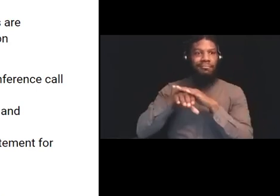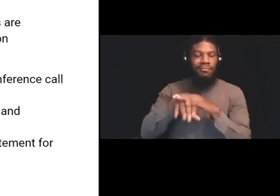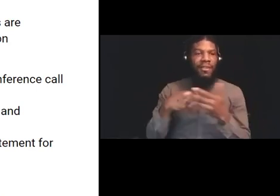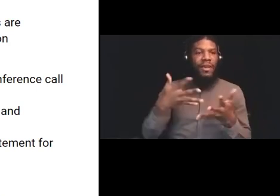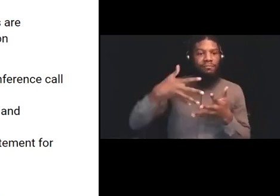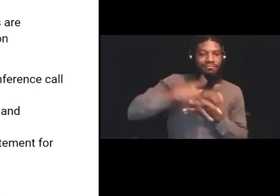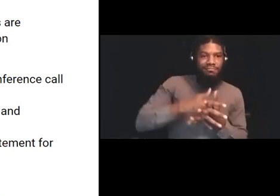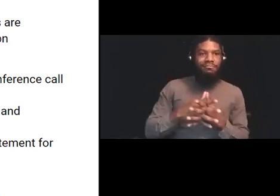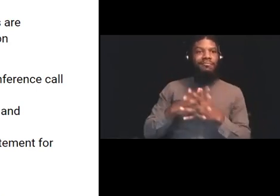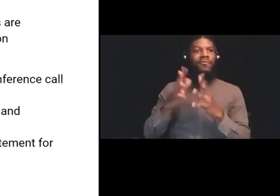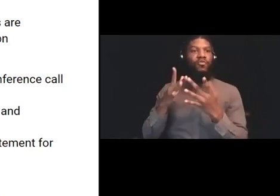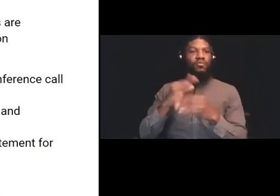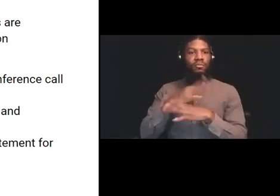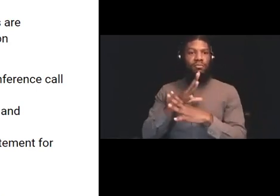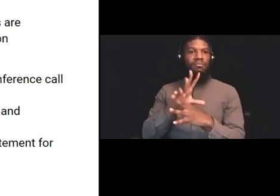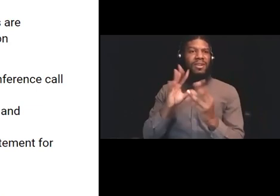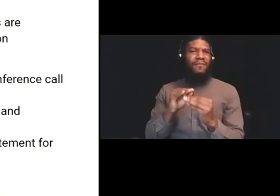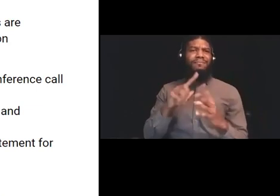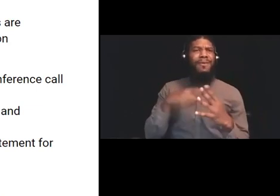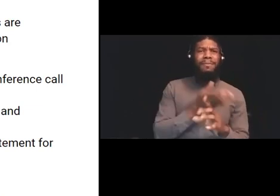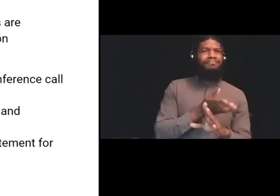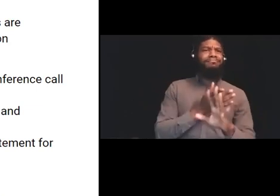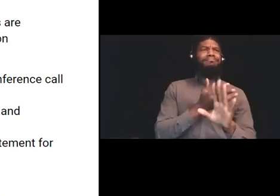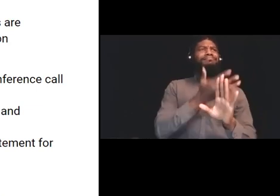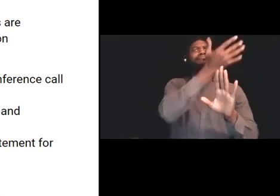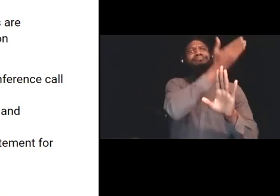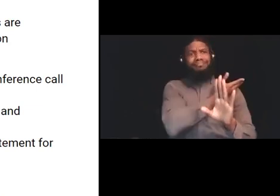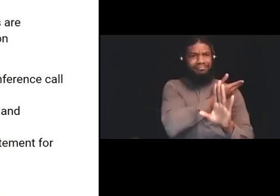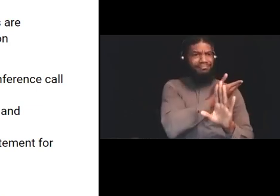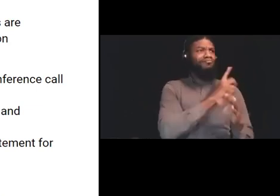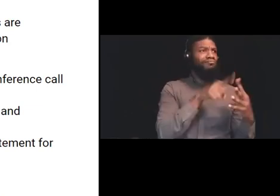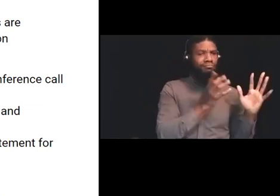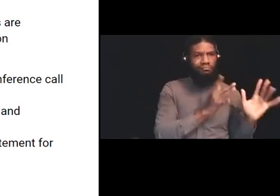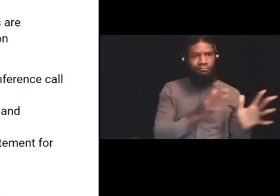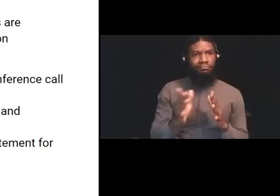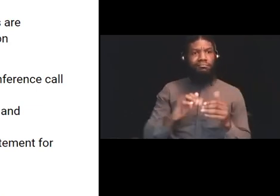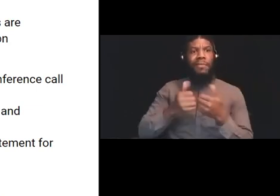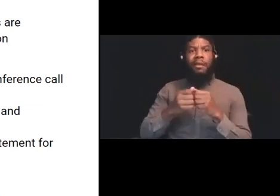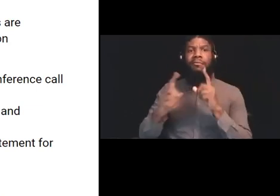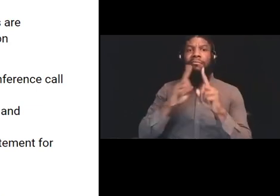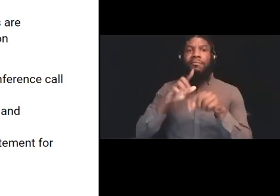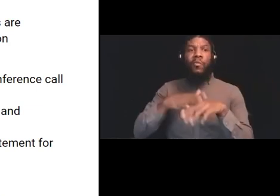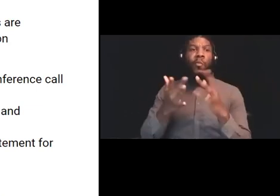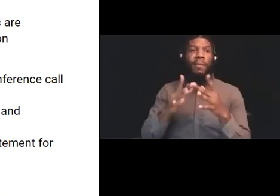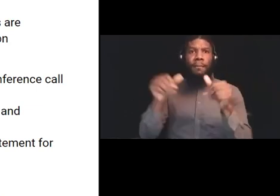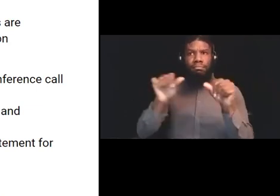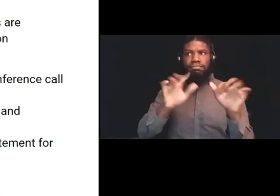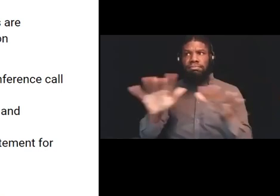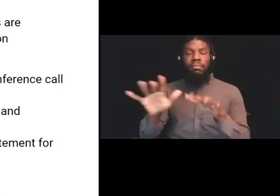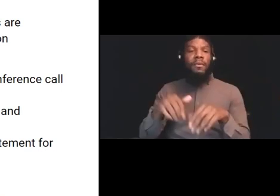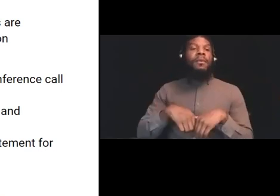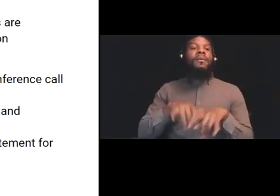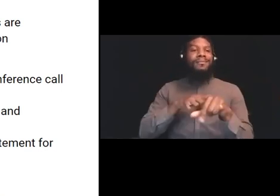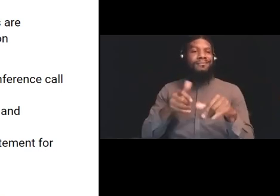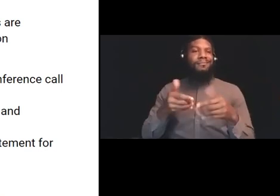virtual conference from the very beginning, from the way the conference was communicated on the website, to the process of inviting people